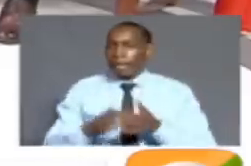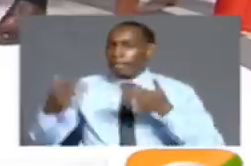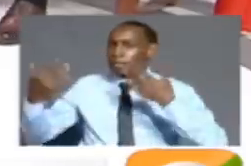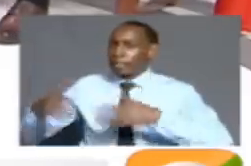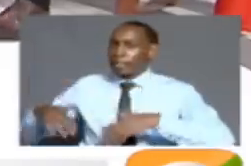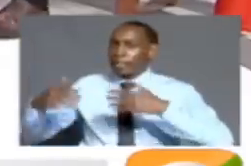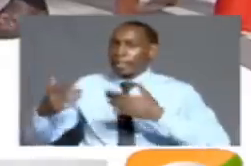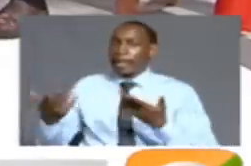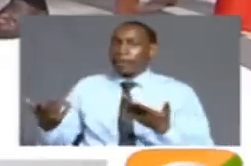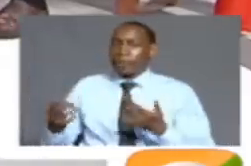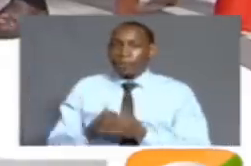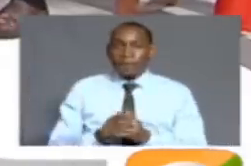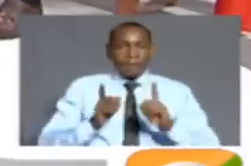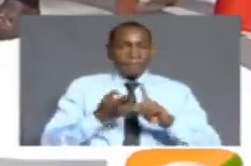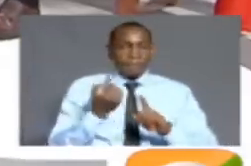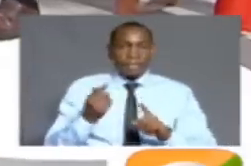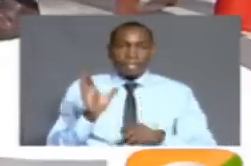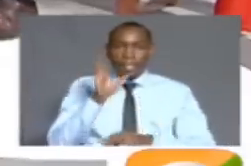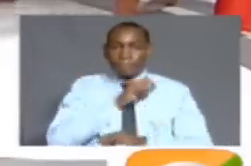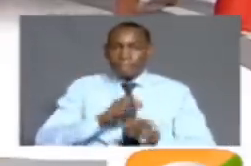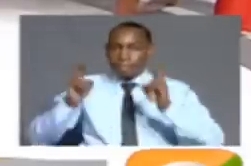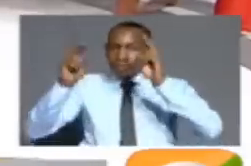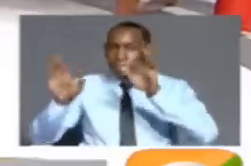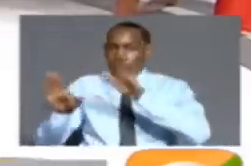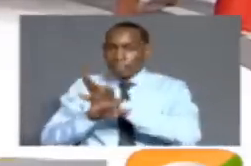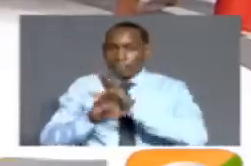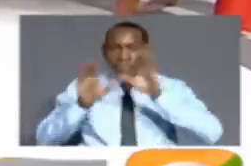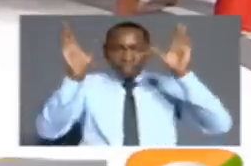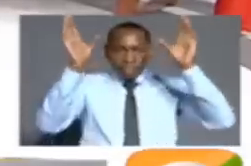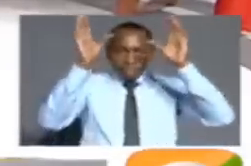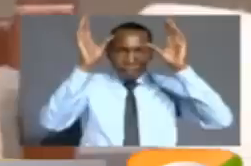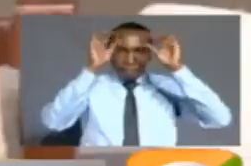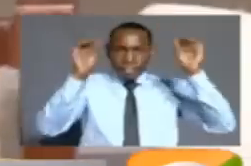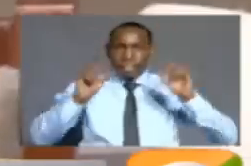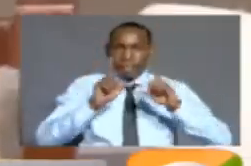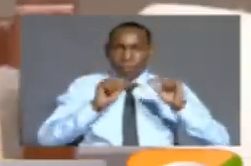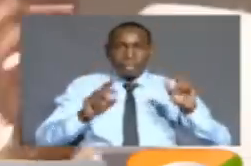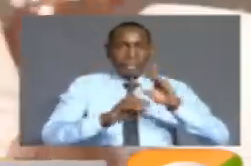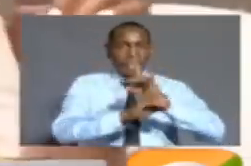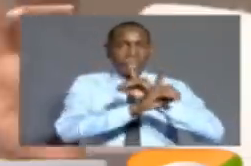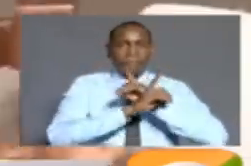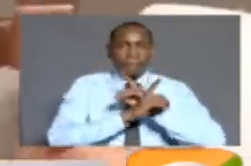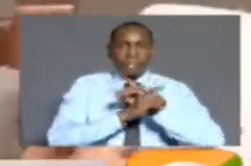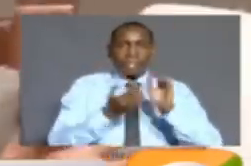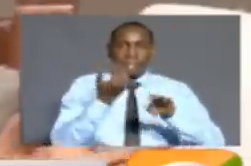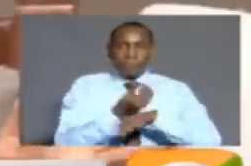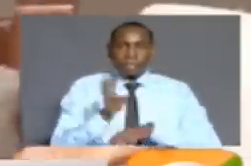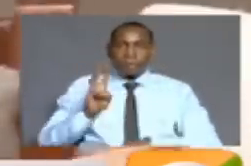now, first of all, you're also misquoting what the deputy president said. Okay, what did you say? He did not defend Waititu. He said...